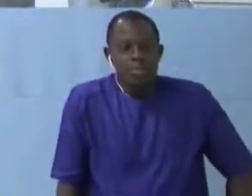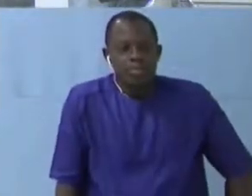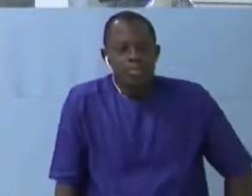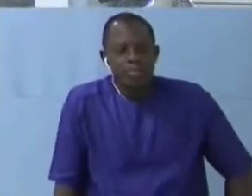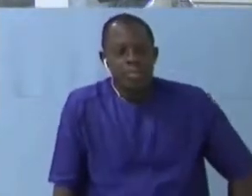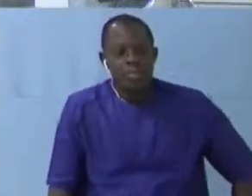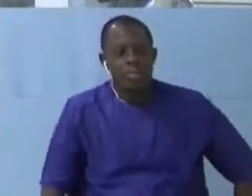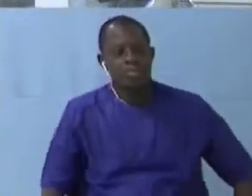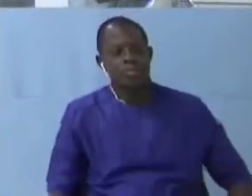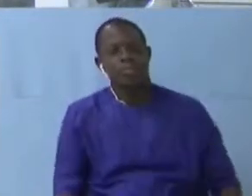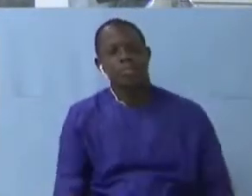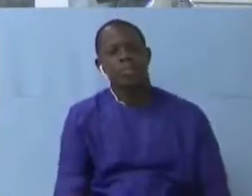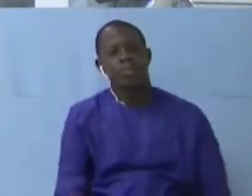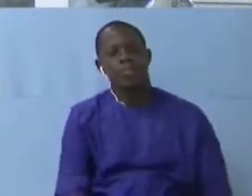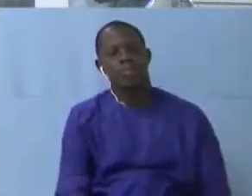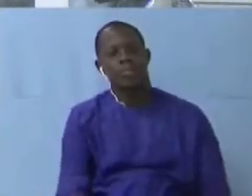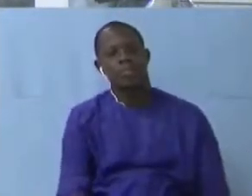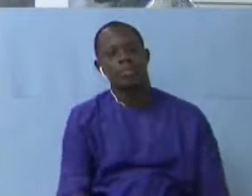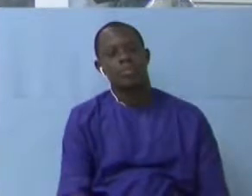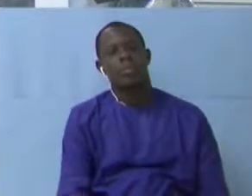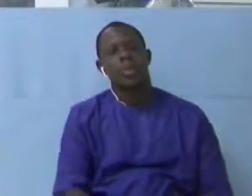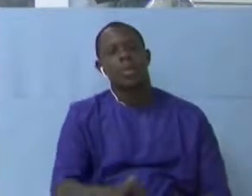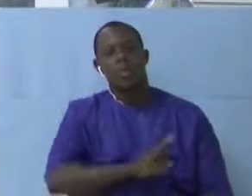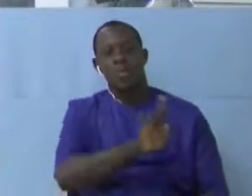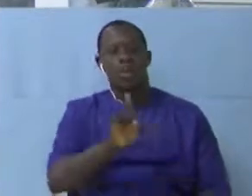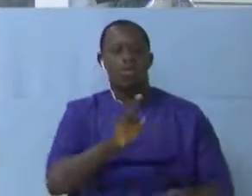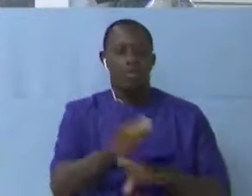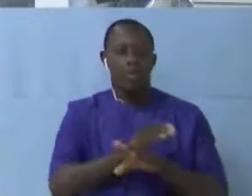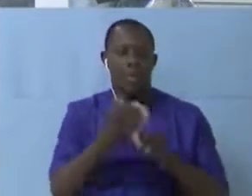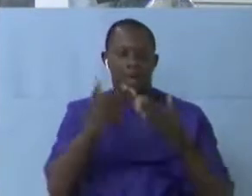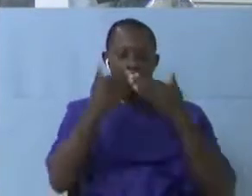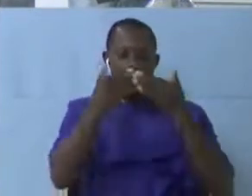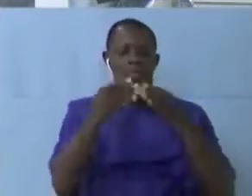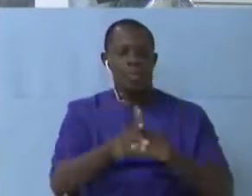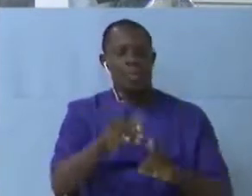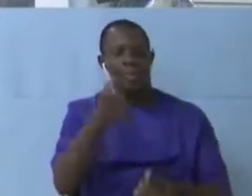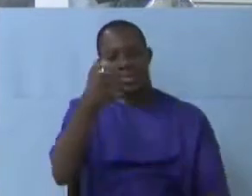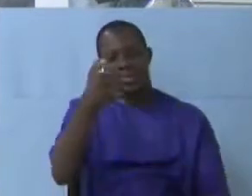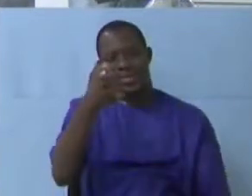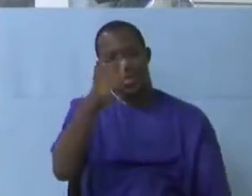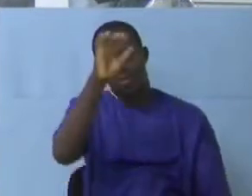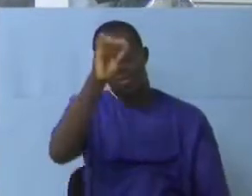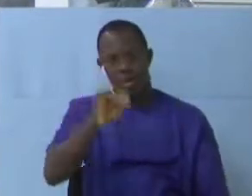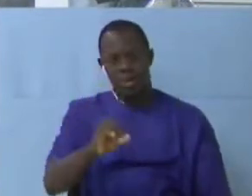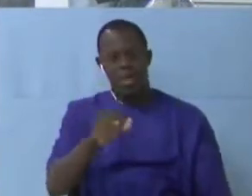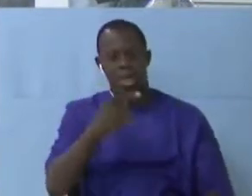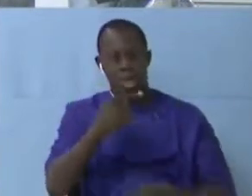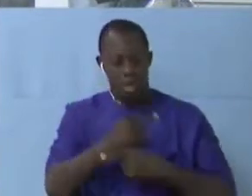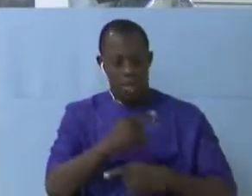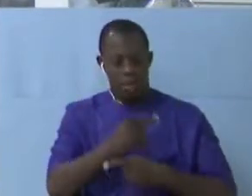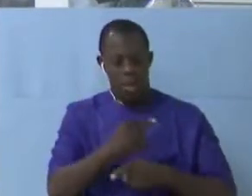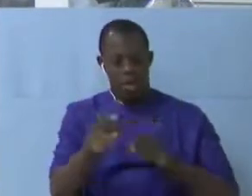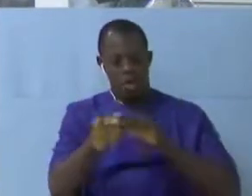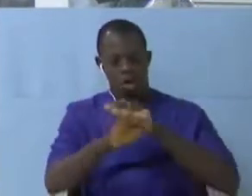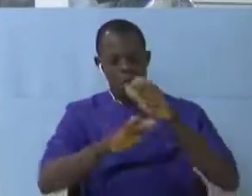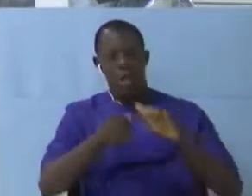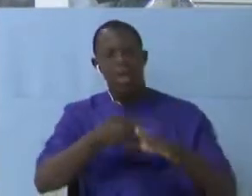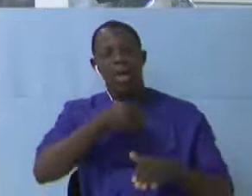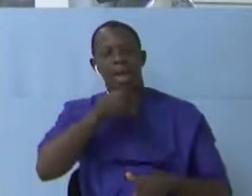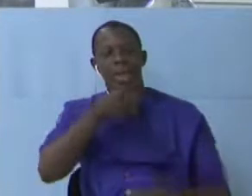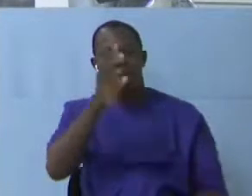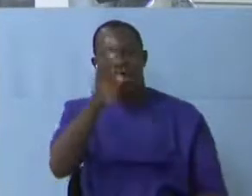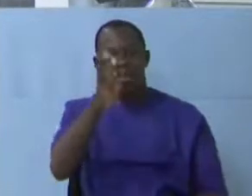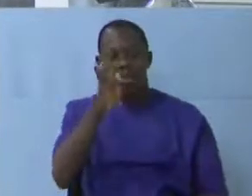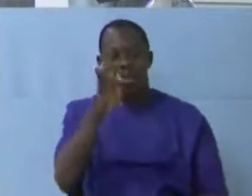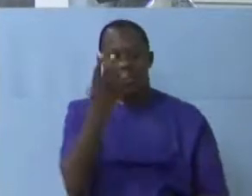We told about 66% of Gambians are below the age of 35. buñ ko seetloo nag xaaji téeméer bu nekk si